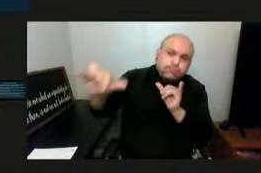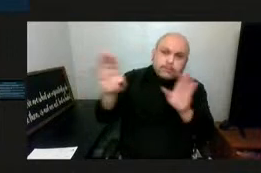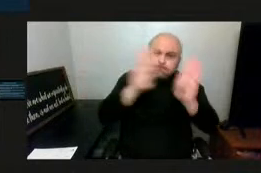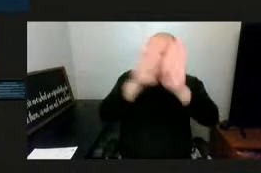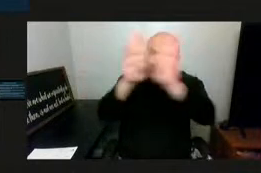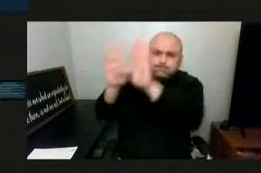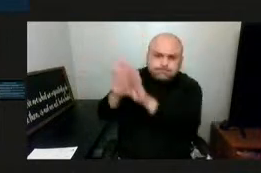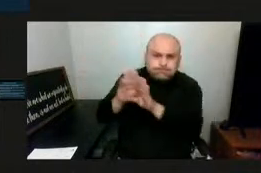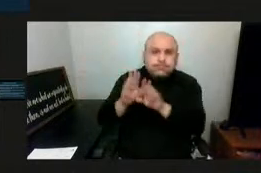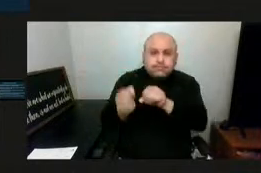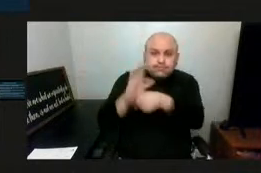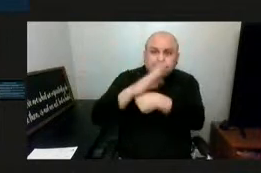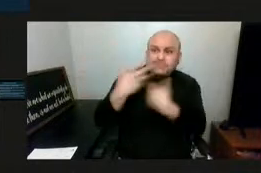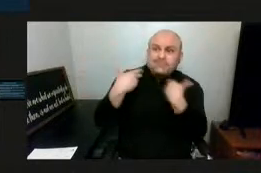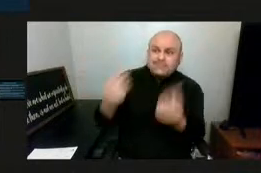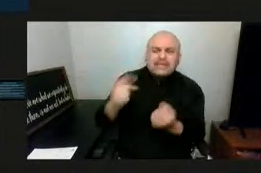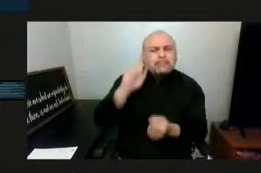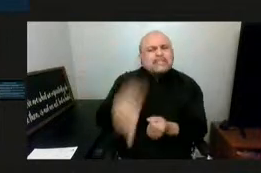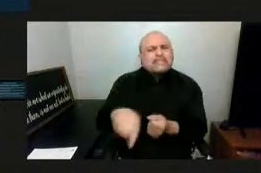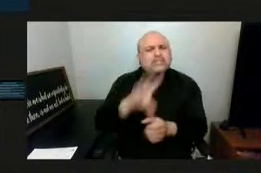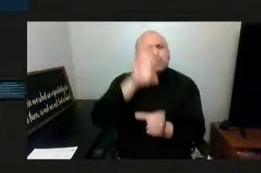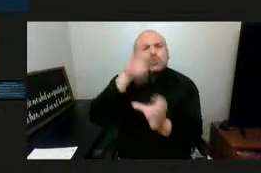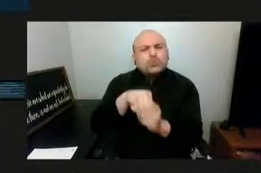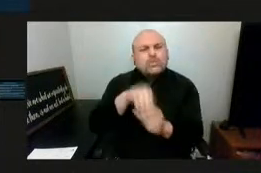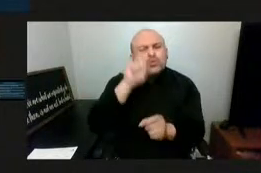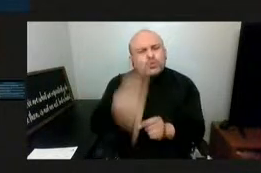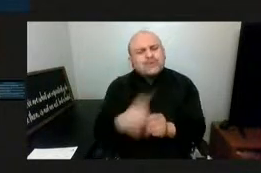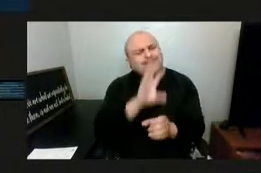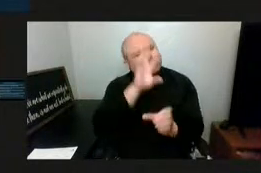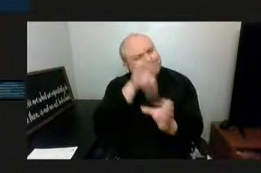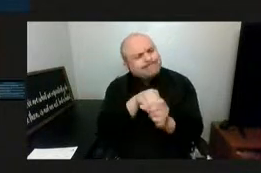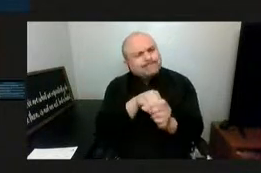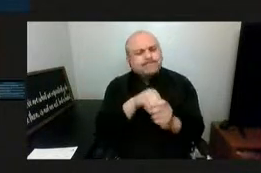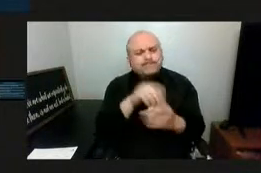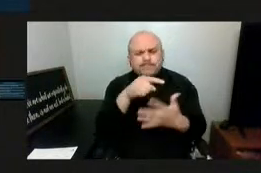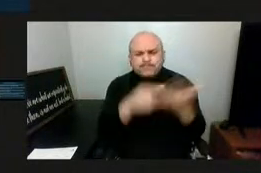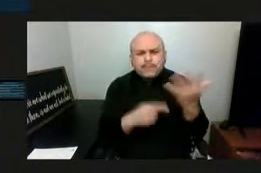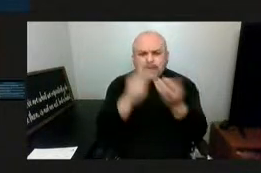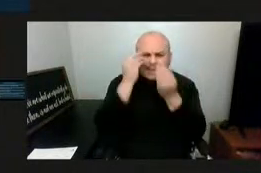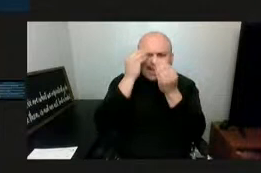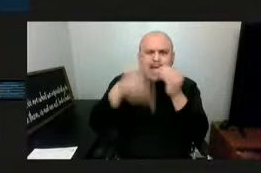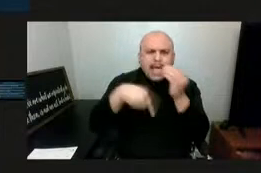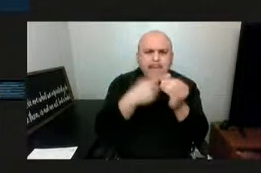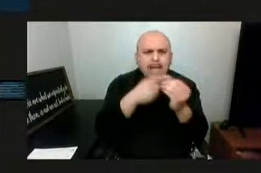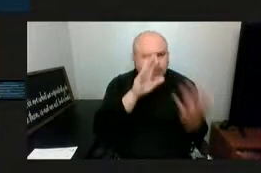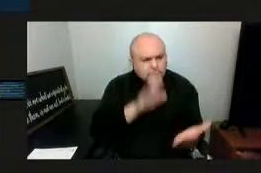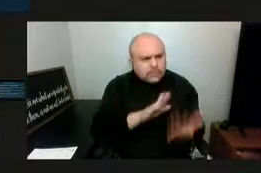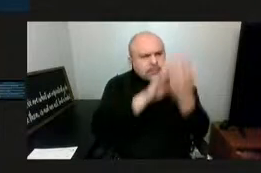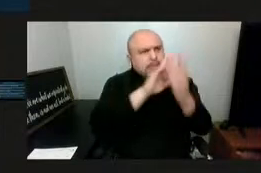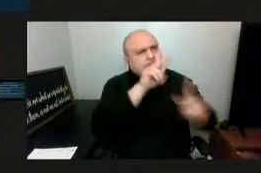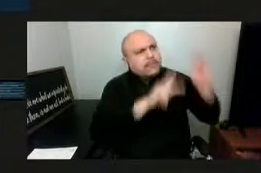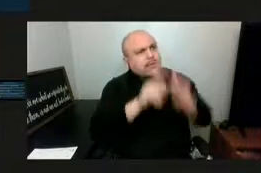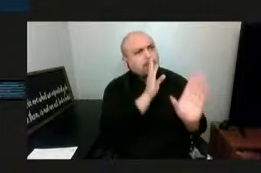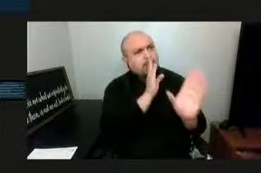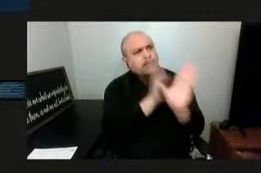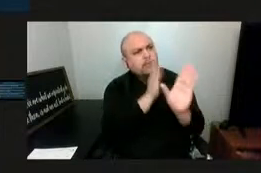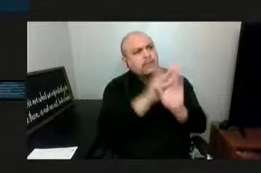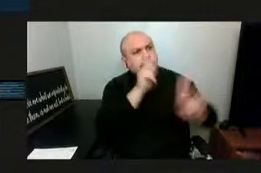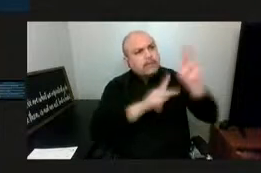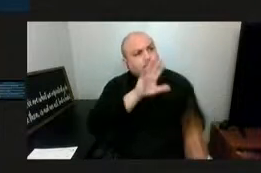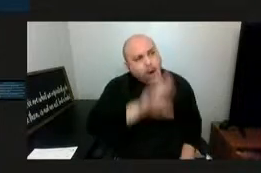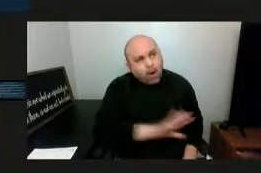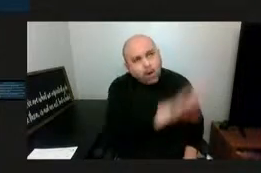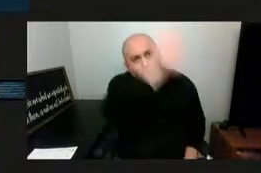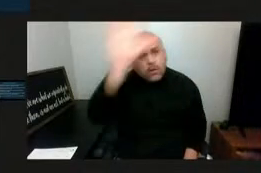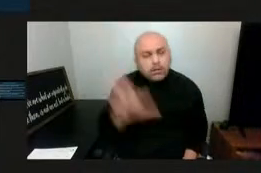pandemic must include and be inclusive of thinking about and addressing the nation's psychological well-being. The second point